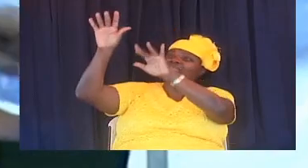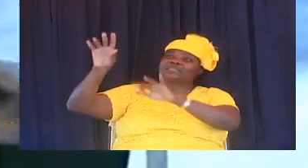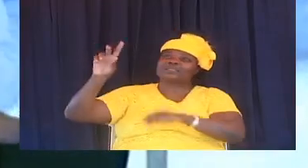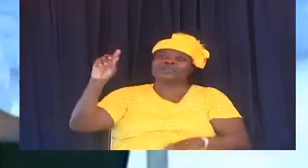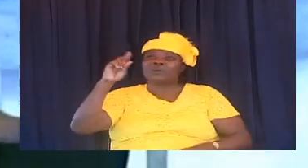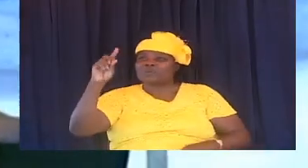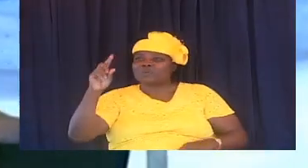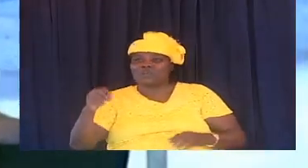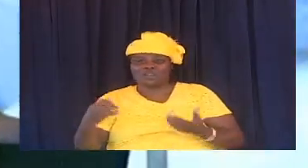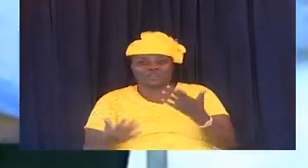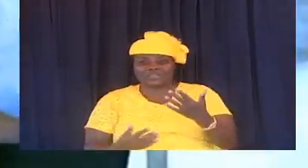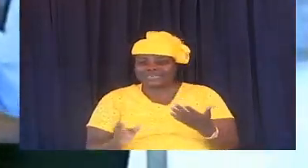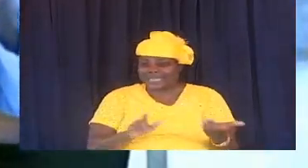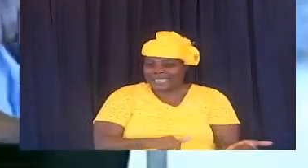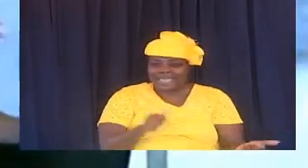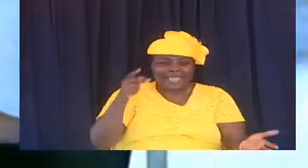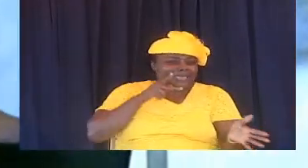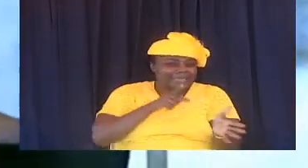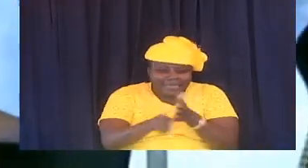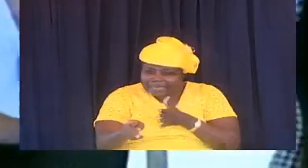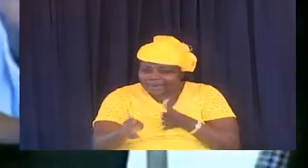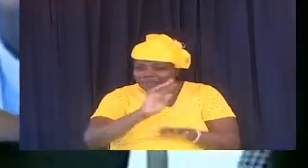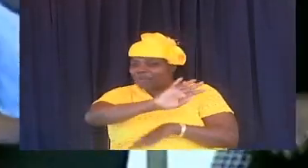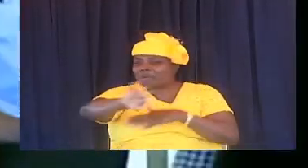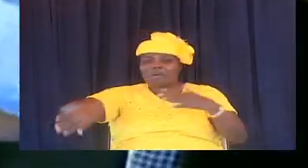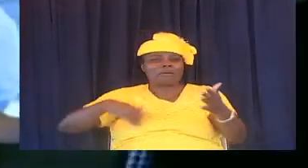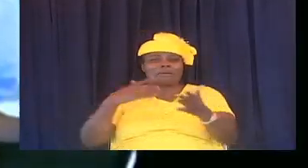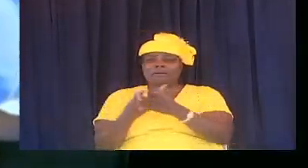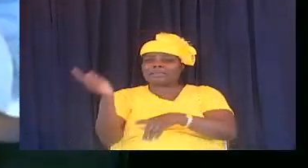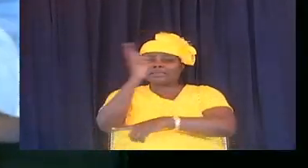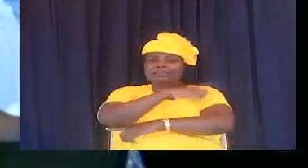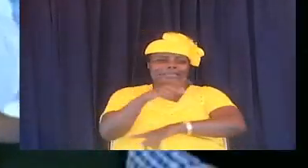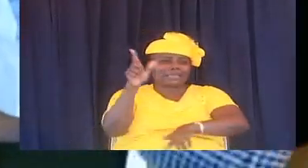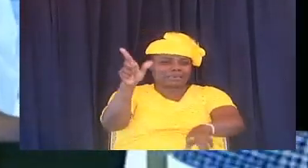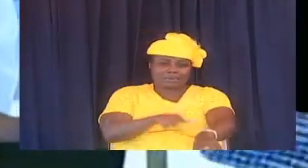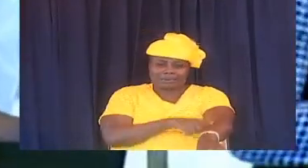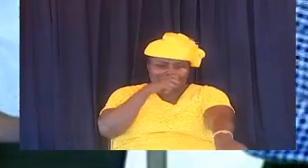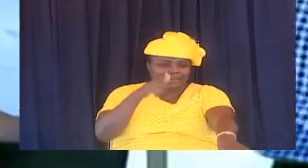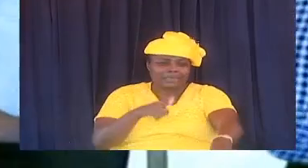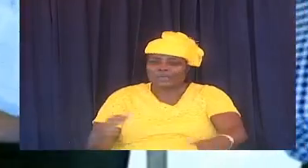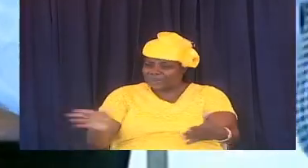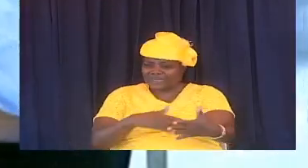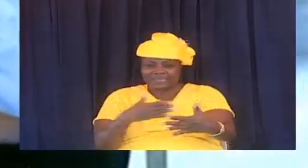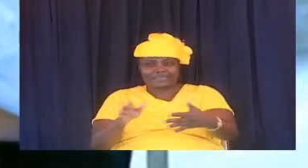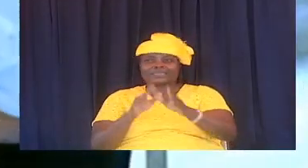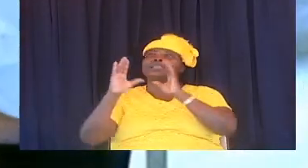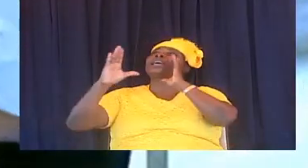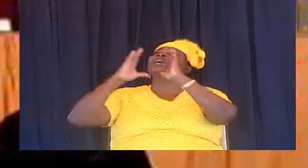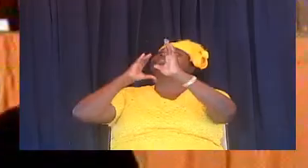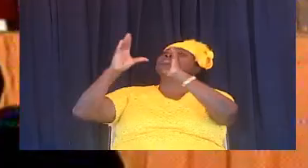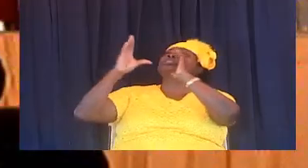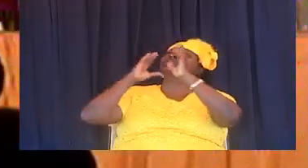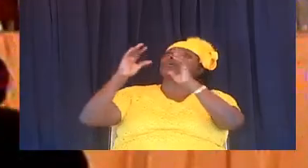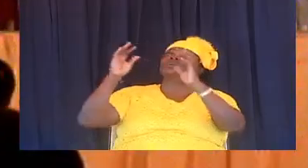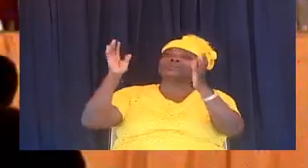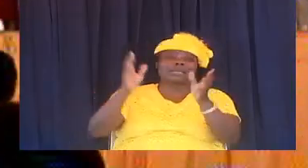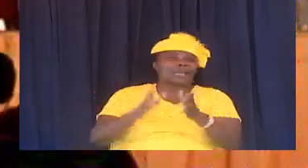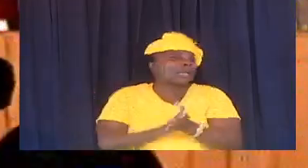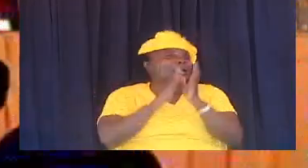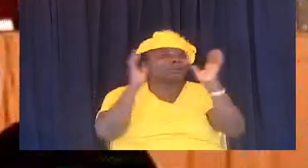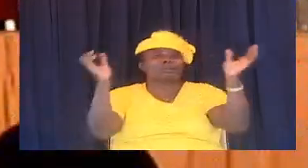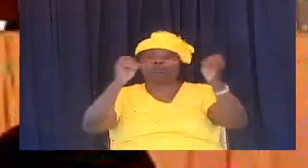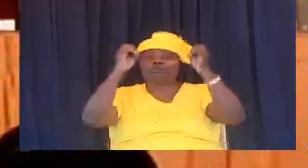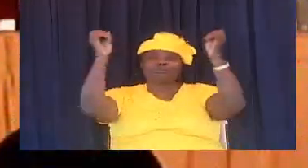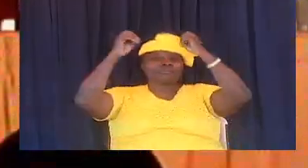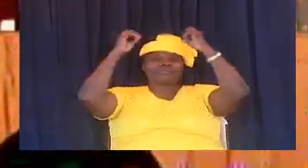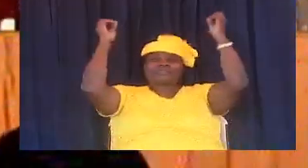not consumed, why we are here this morning, why we can sing and shout. Put your hands together and glorify Him, and